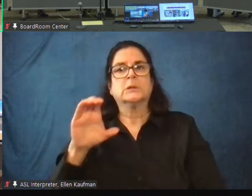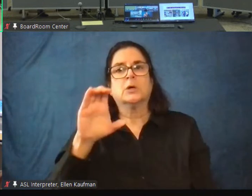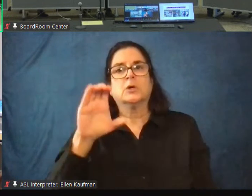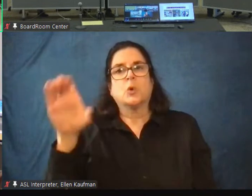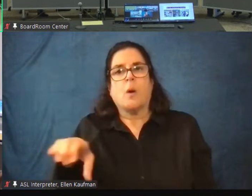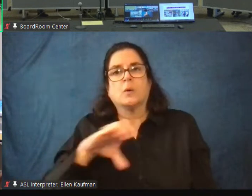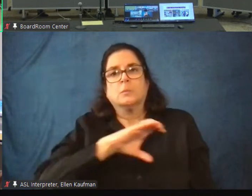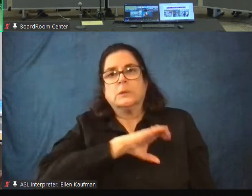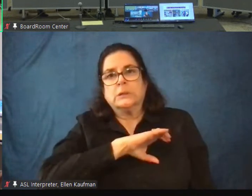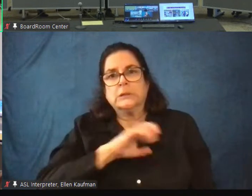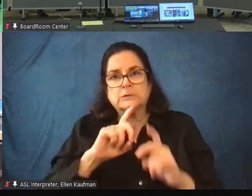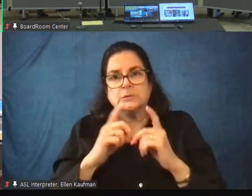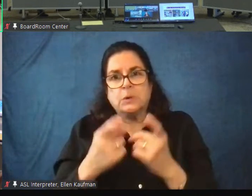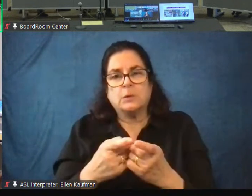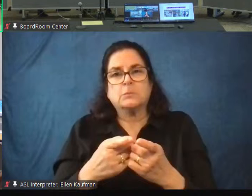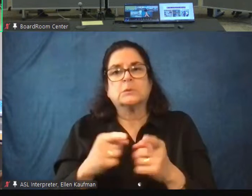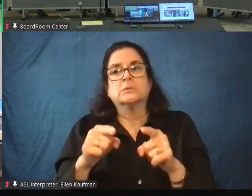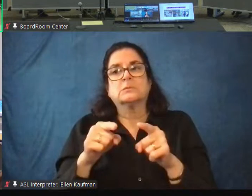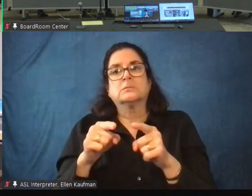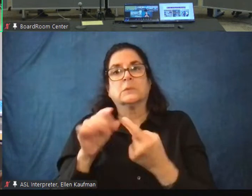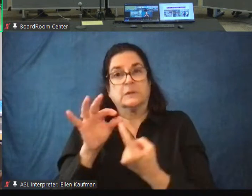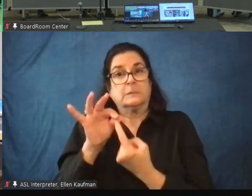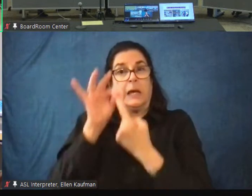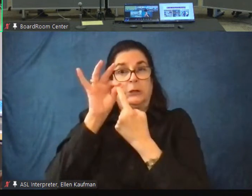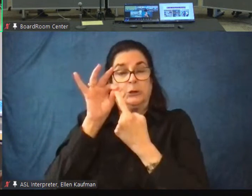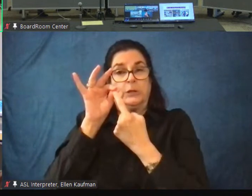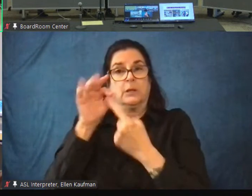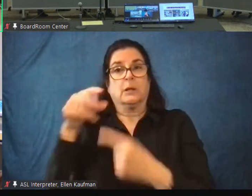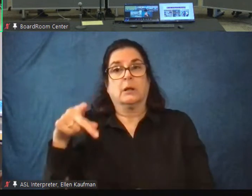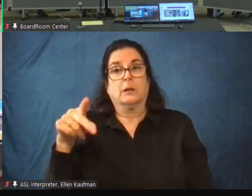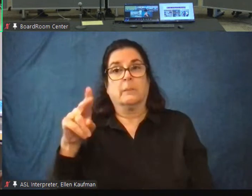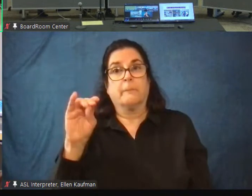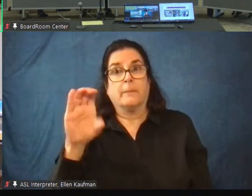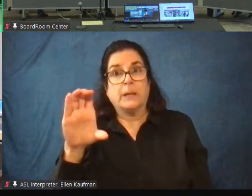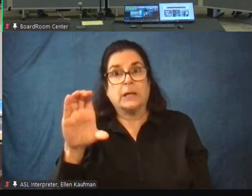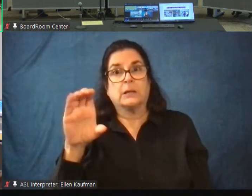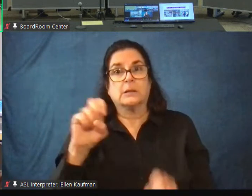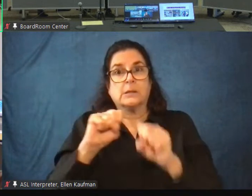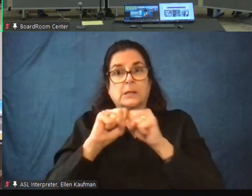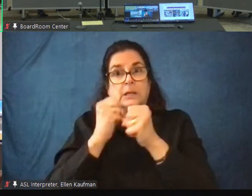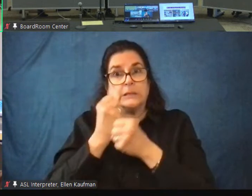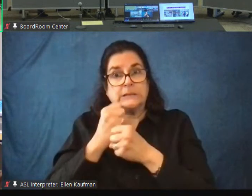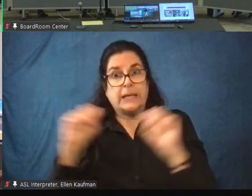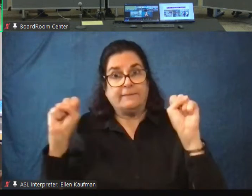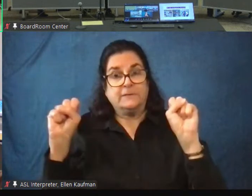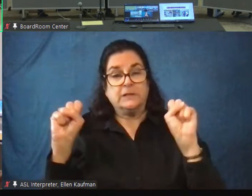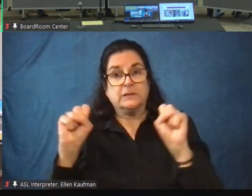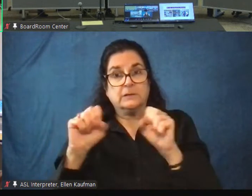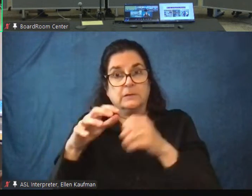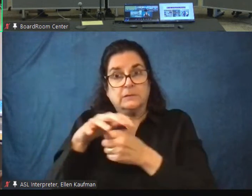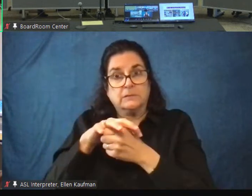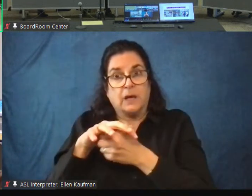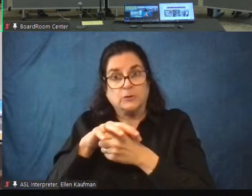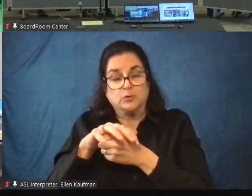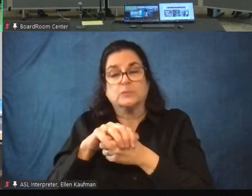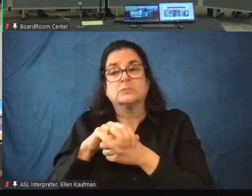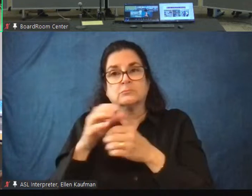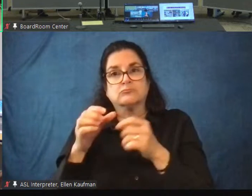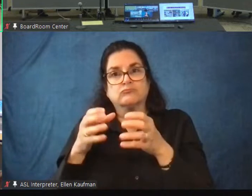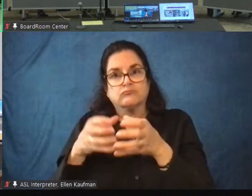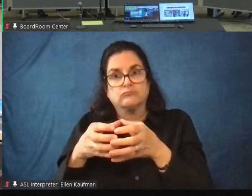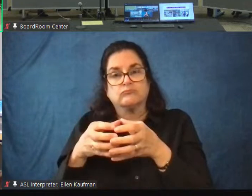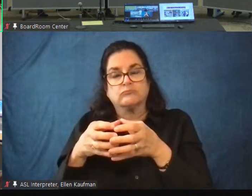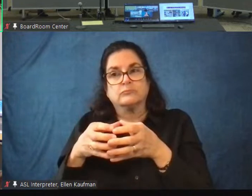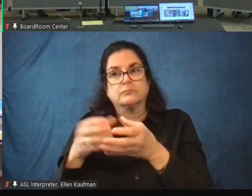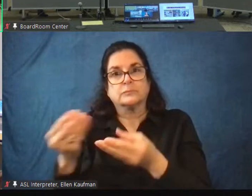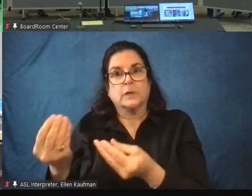and specifically their public transportation section that provides law enforcement for the vast majority of our transit system. In